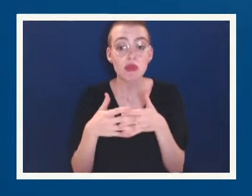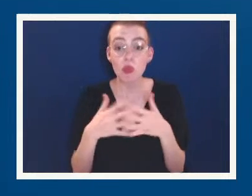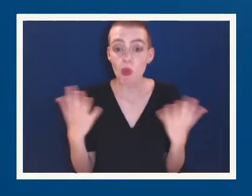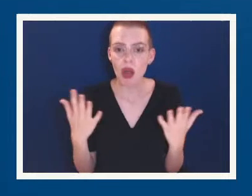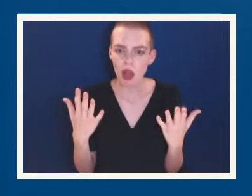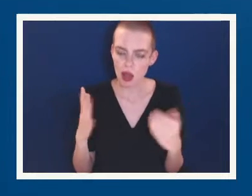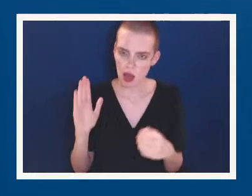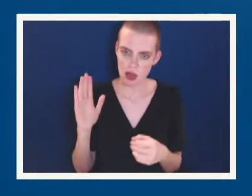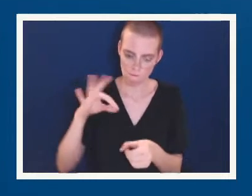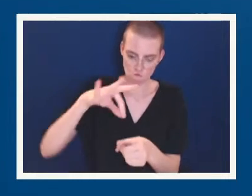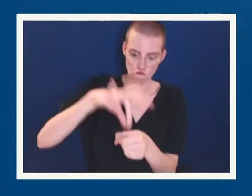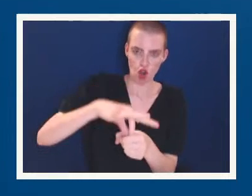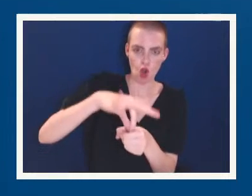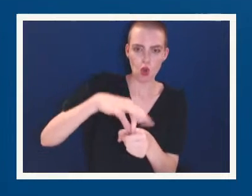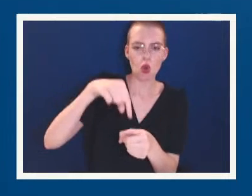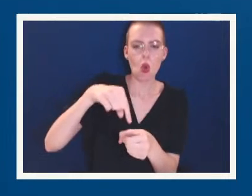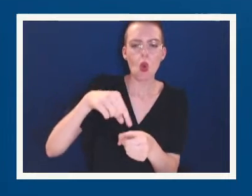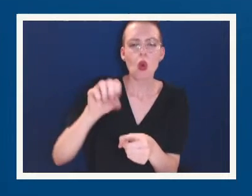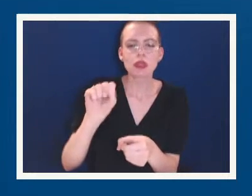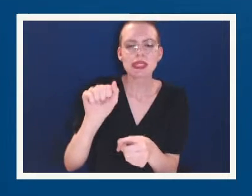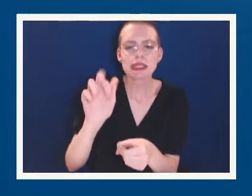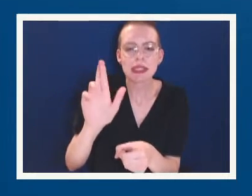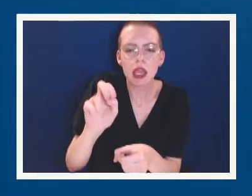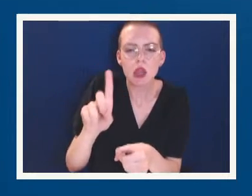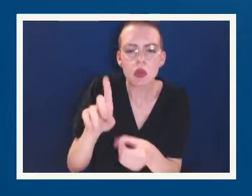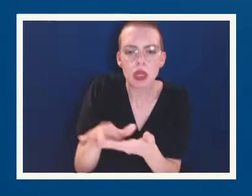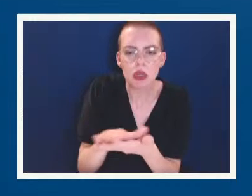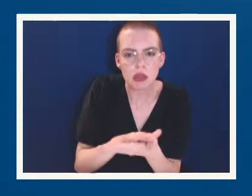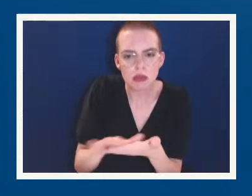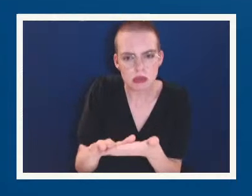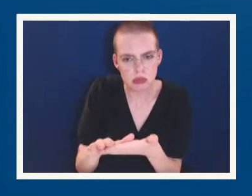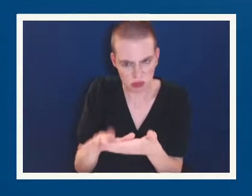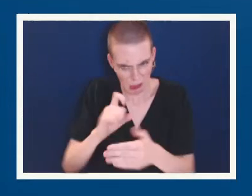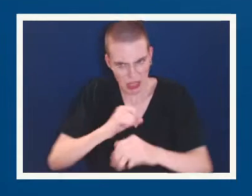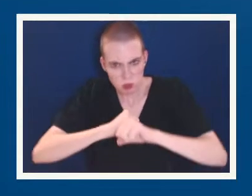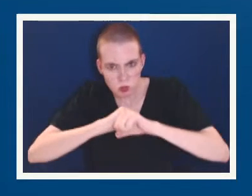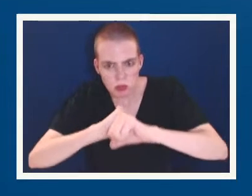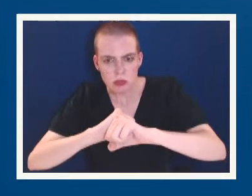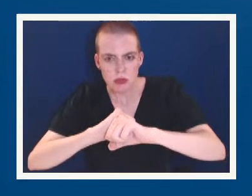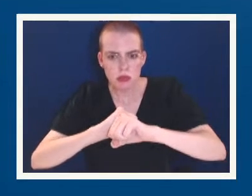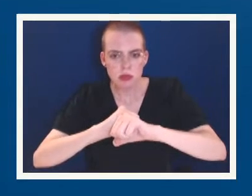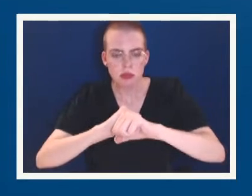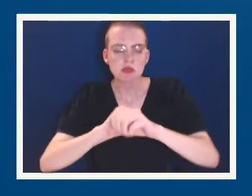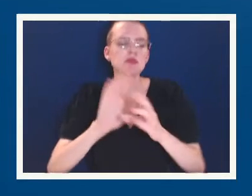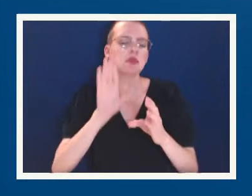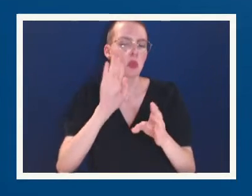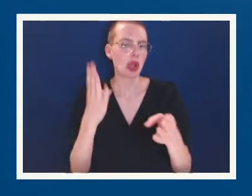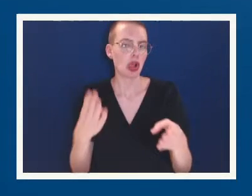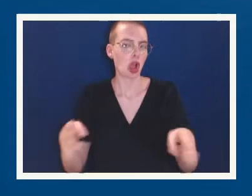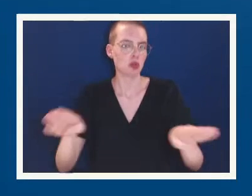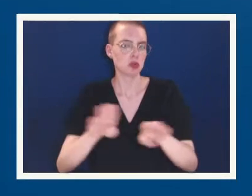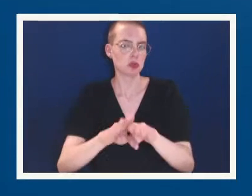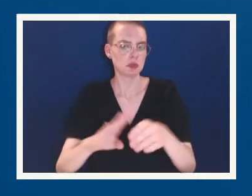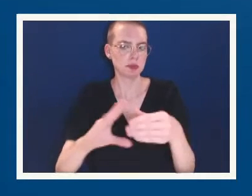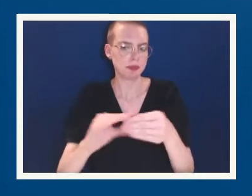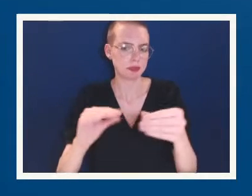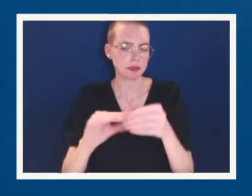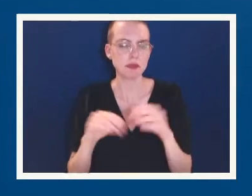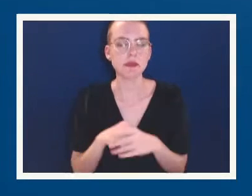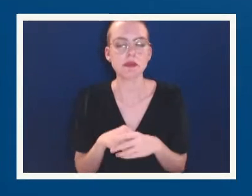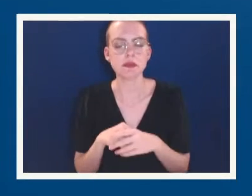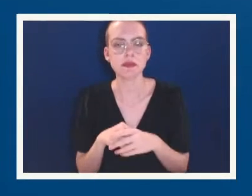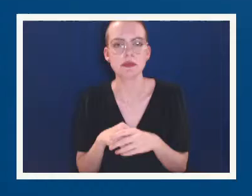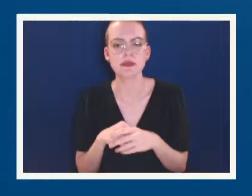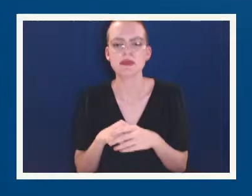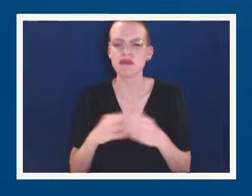The vote is to be protected and counted. And folks, let me close with this. Here in Philadelphia, a place